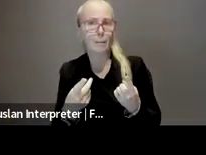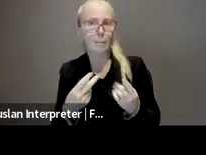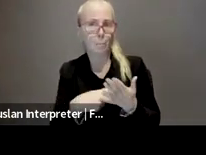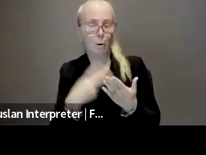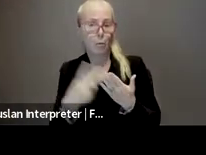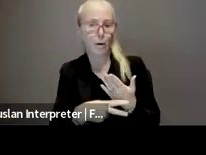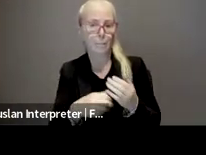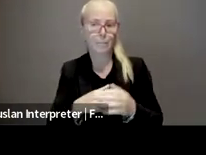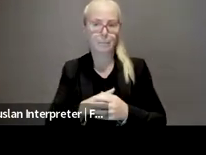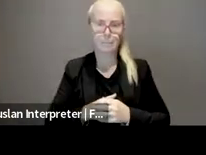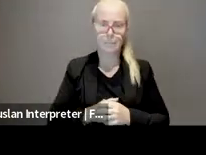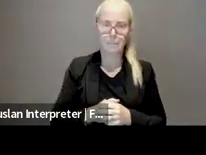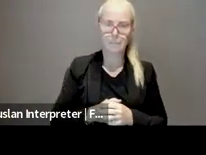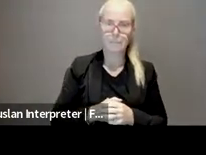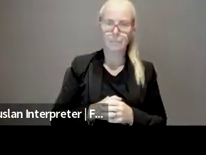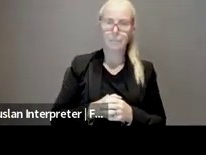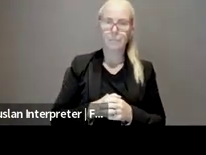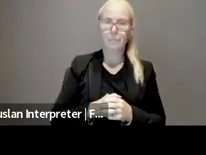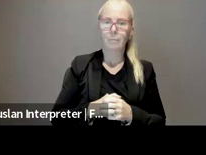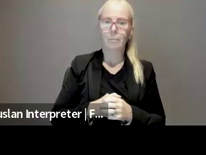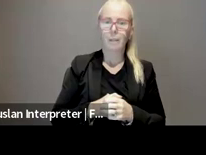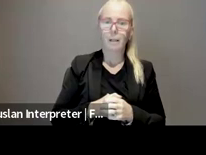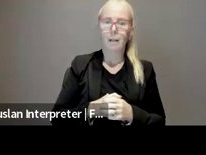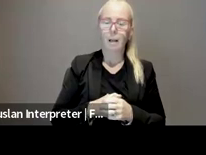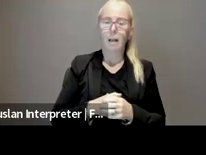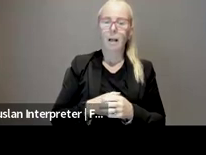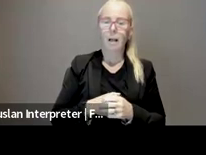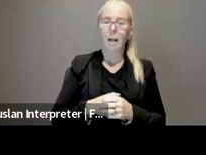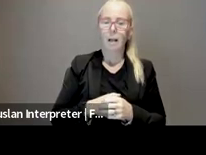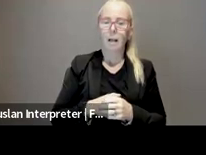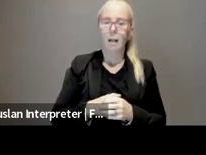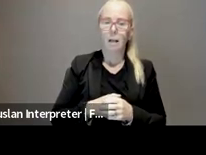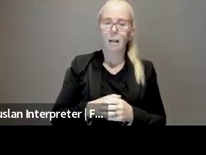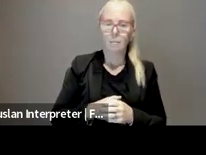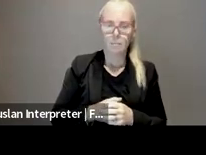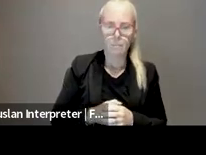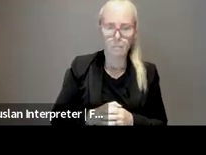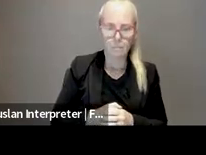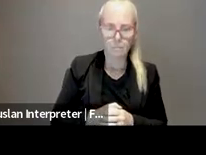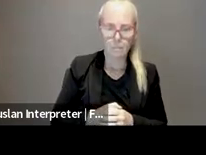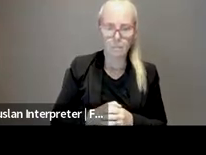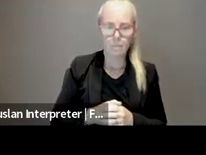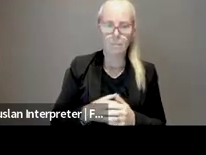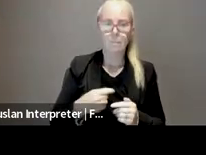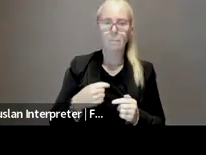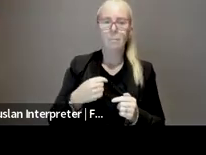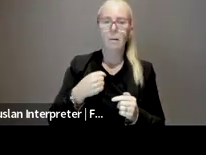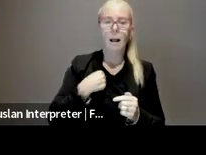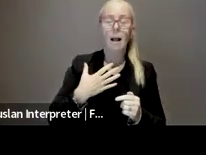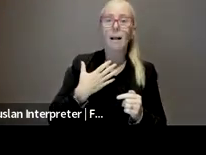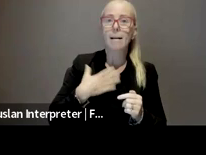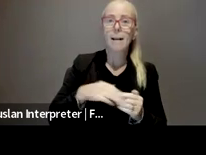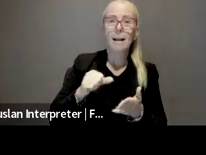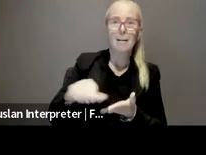funding. I invite you to join us as co-founders, partners, and investors to make the world a more equitable